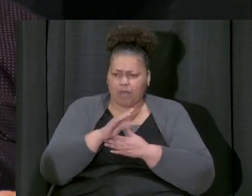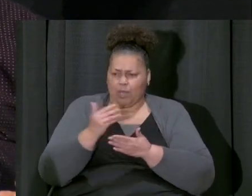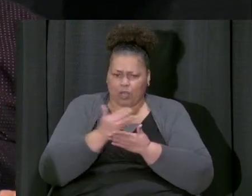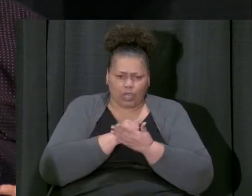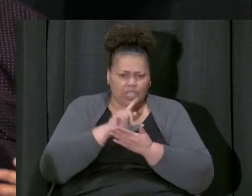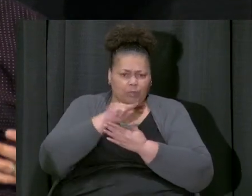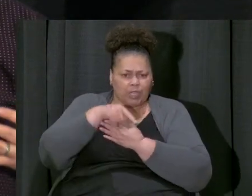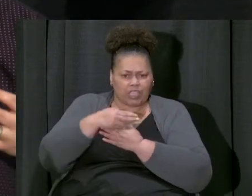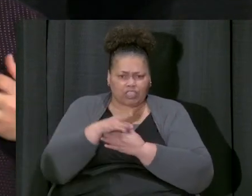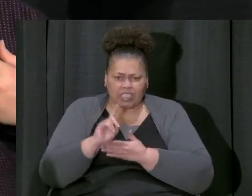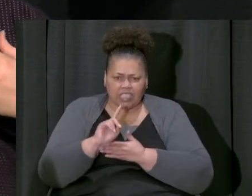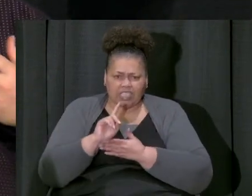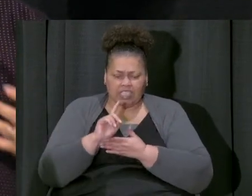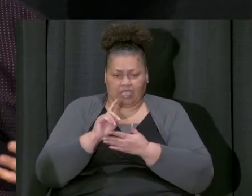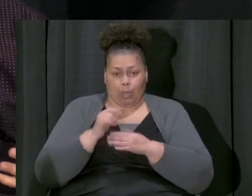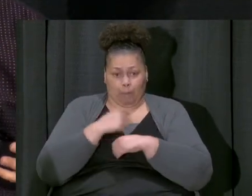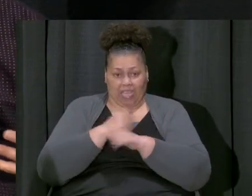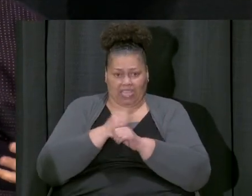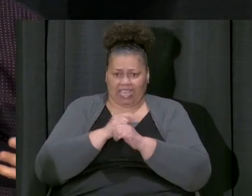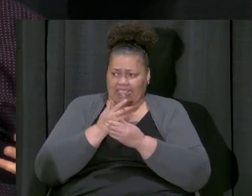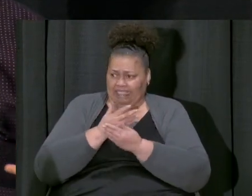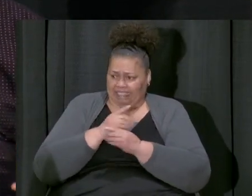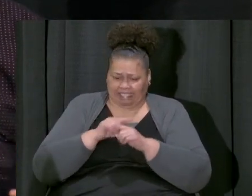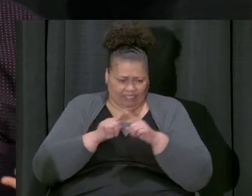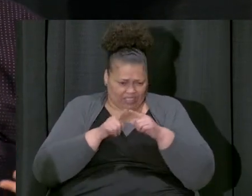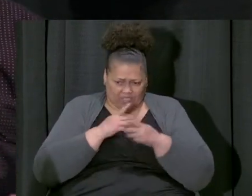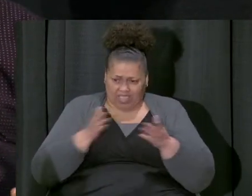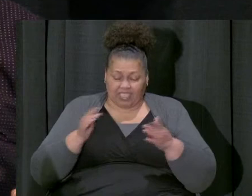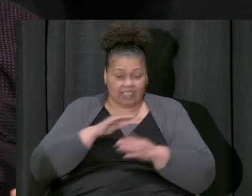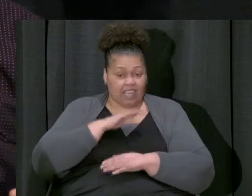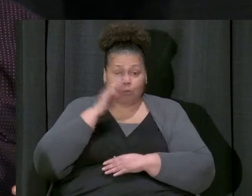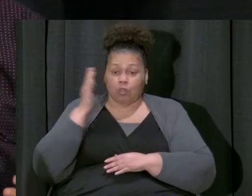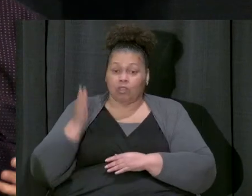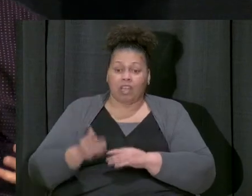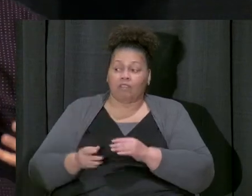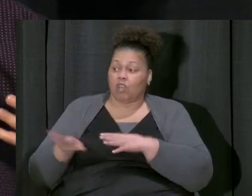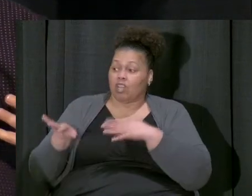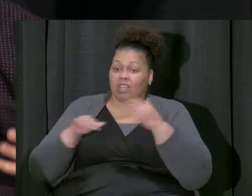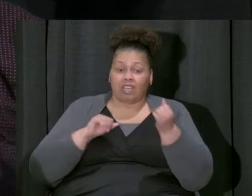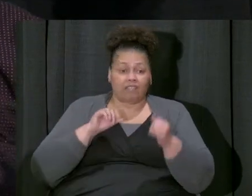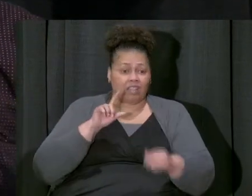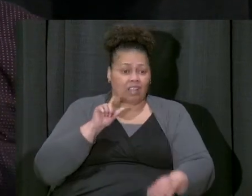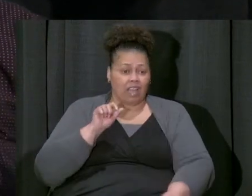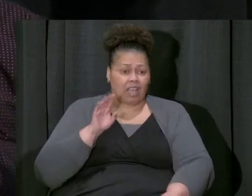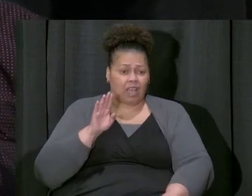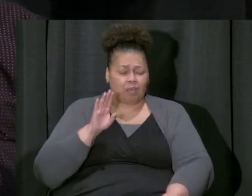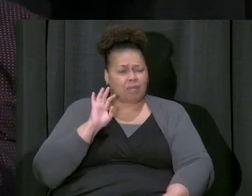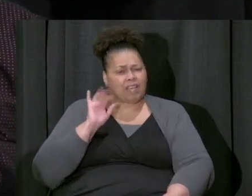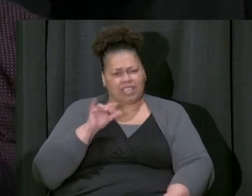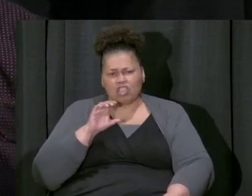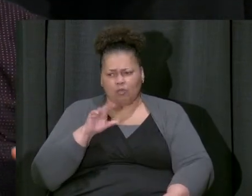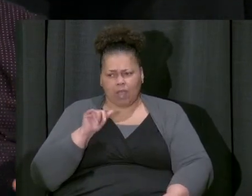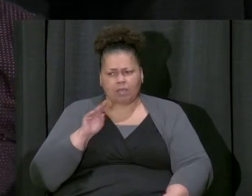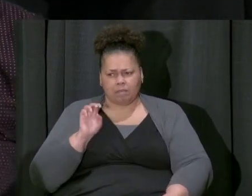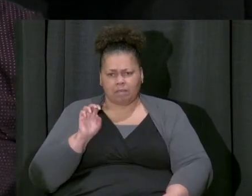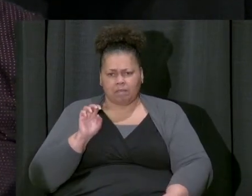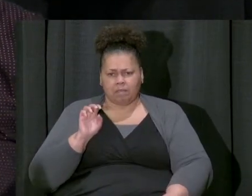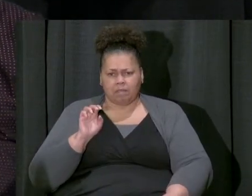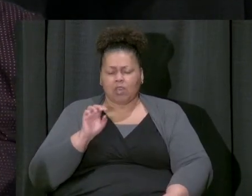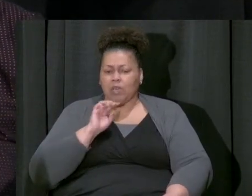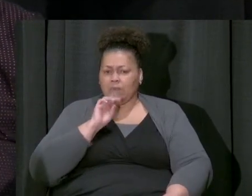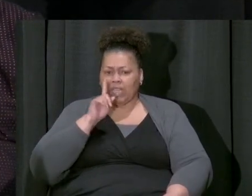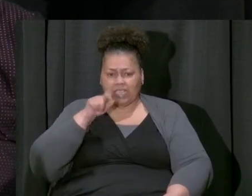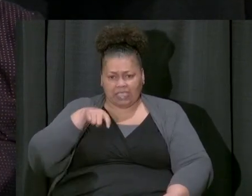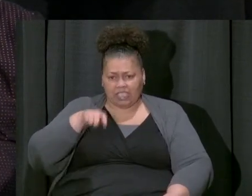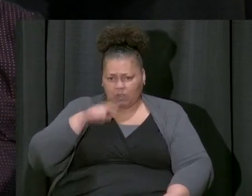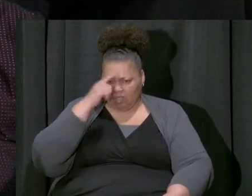these things that never see the light of day outside of that lab. I think that's just a crime. And I think we really need to think about